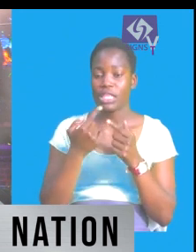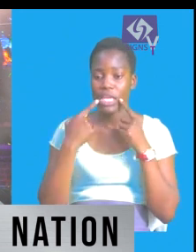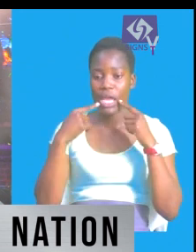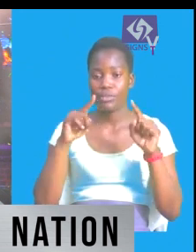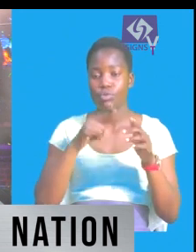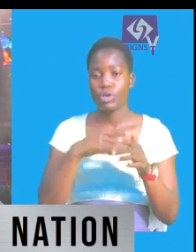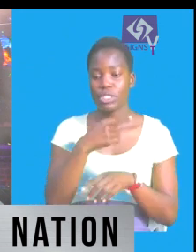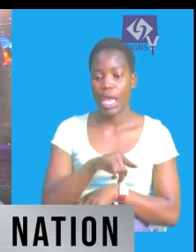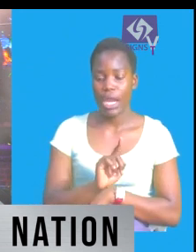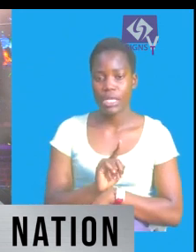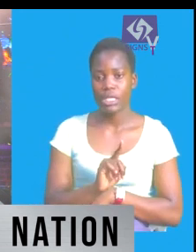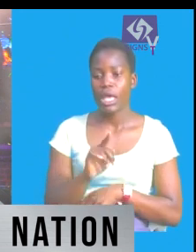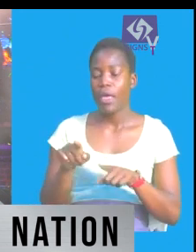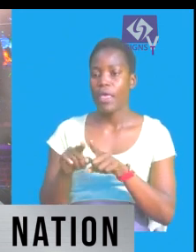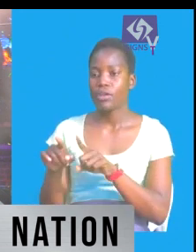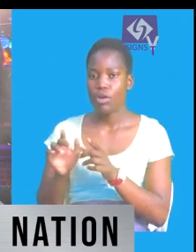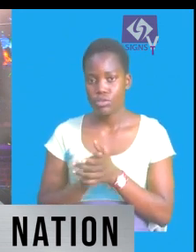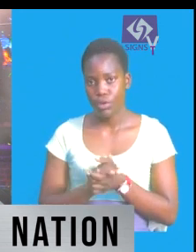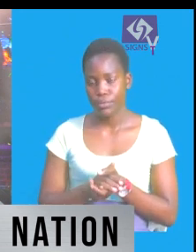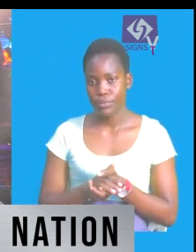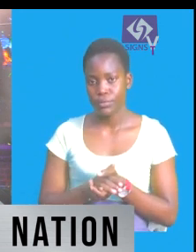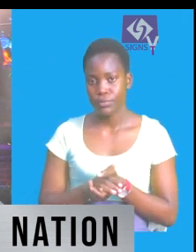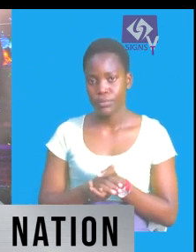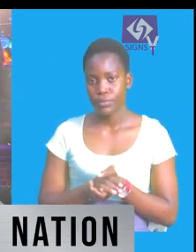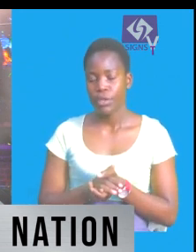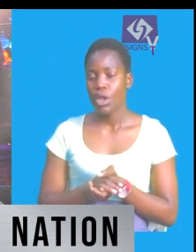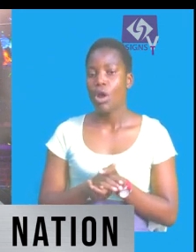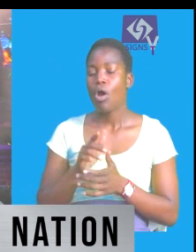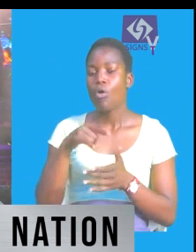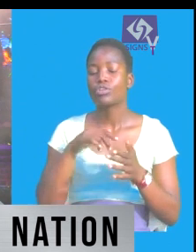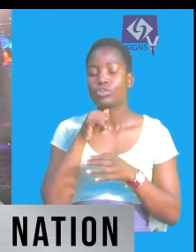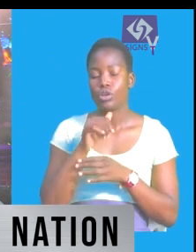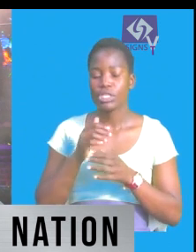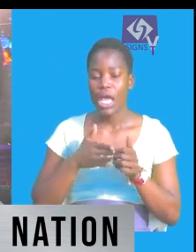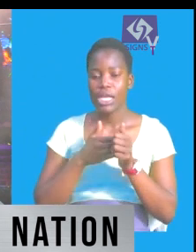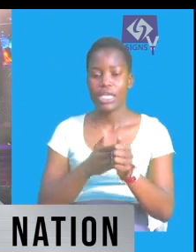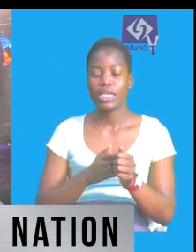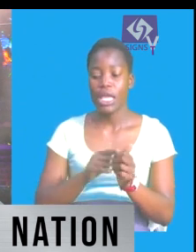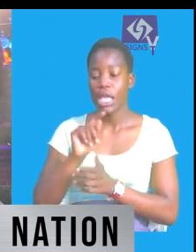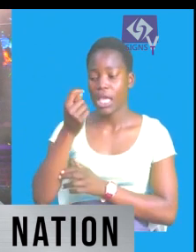right and what would not subject Kenyans to